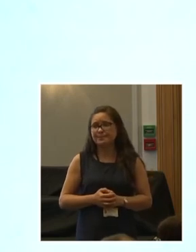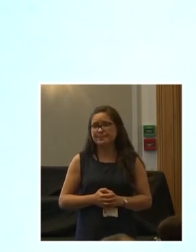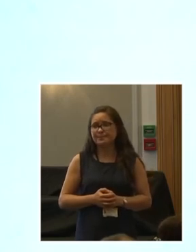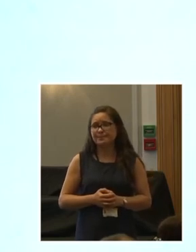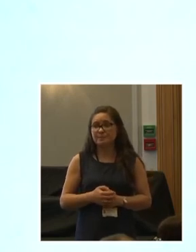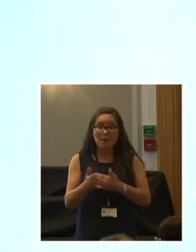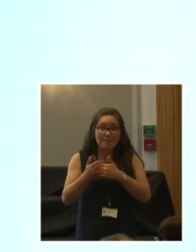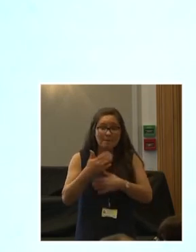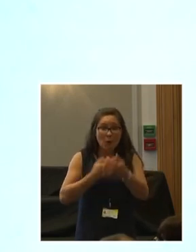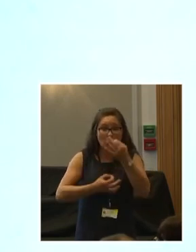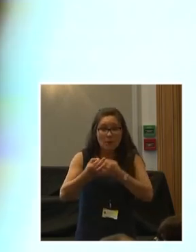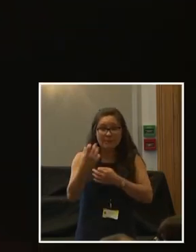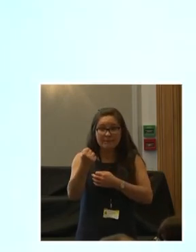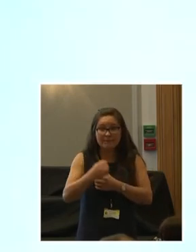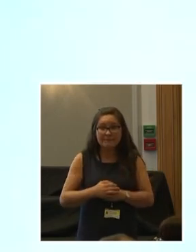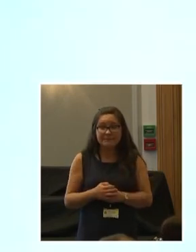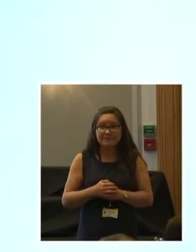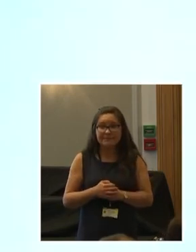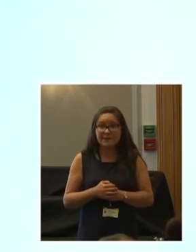Any other questions?